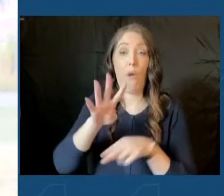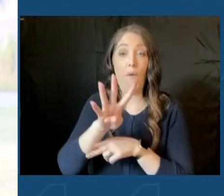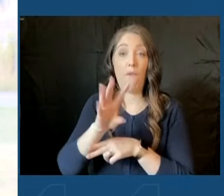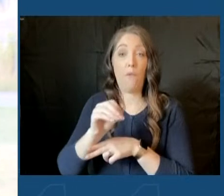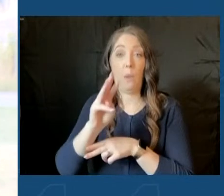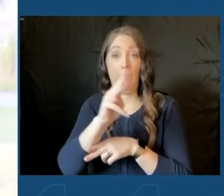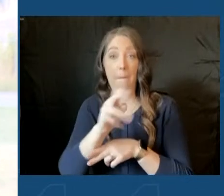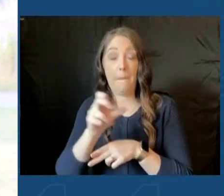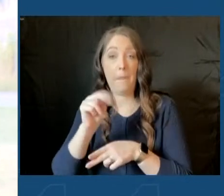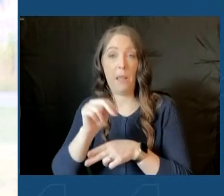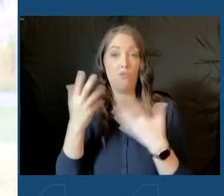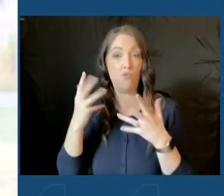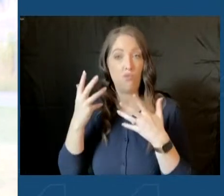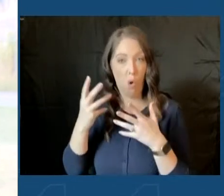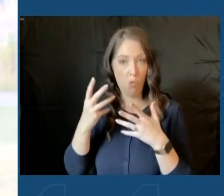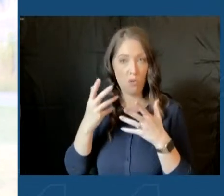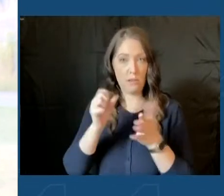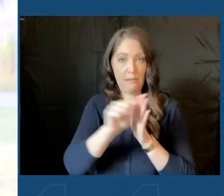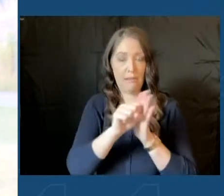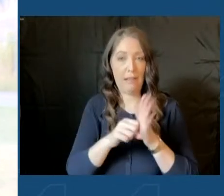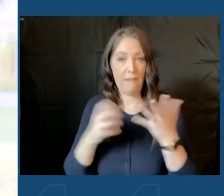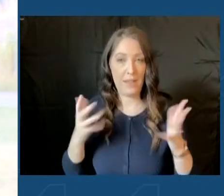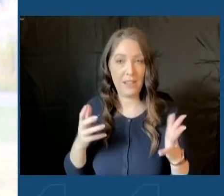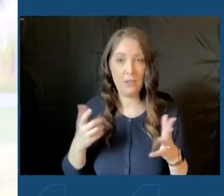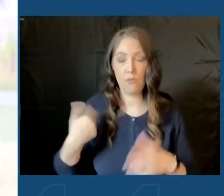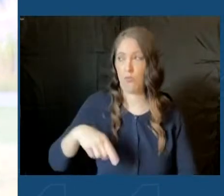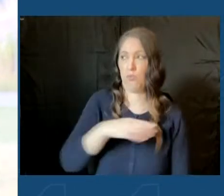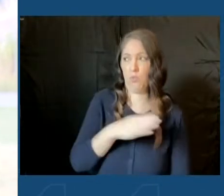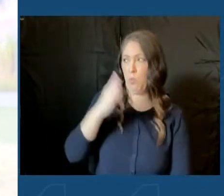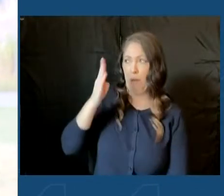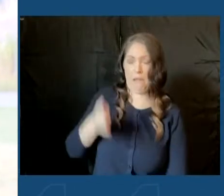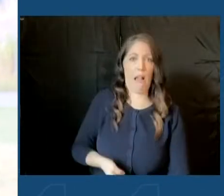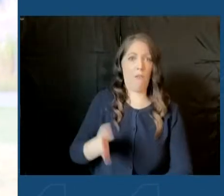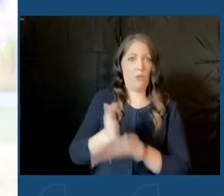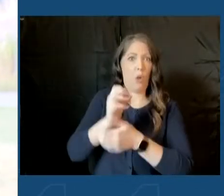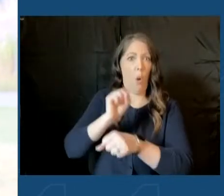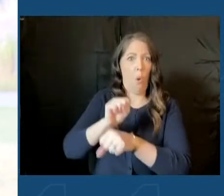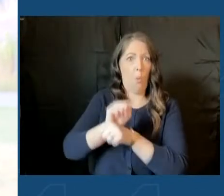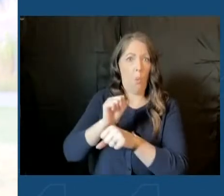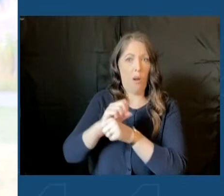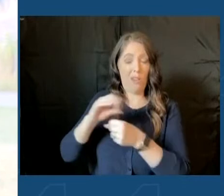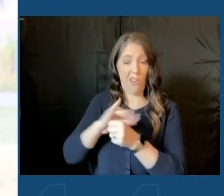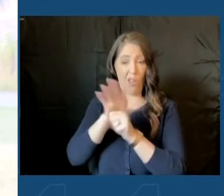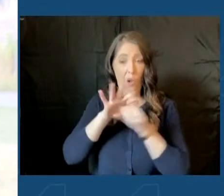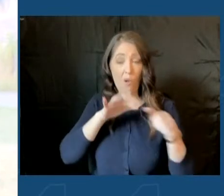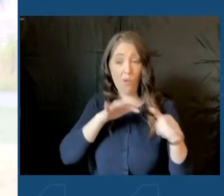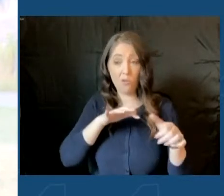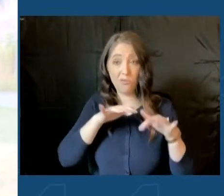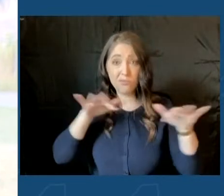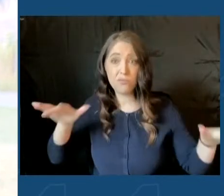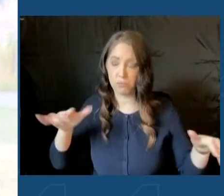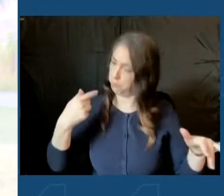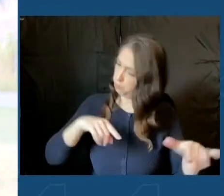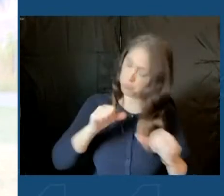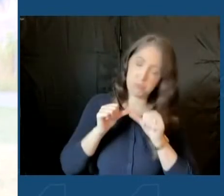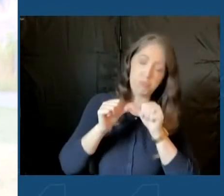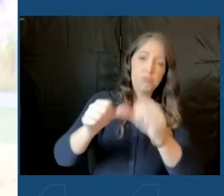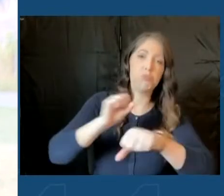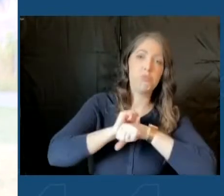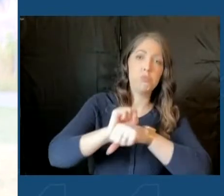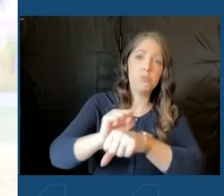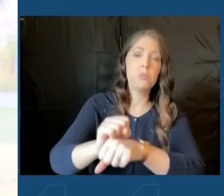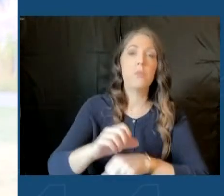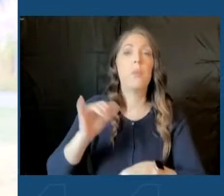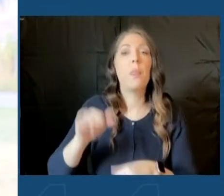state was able to complete, because we never stopped working during COVID, and that is the former Robert